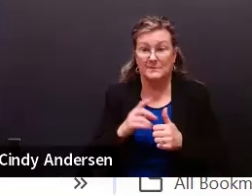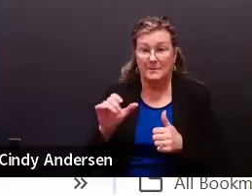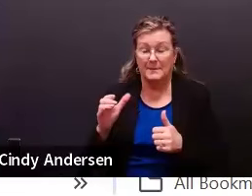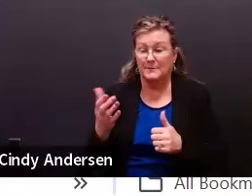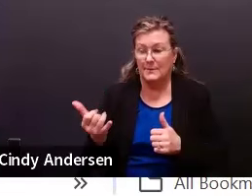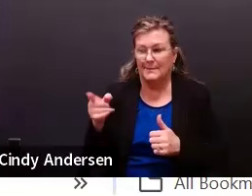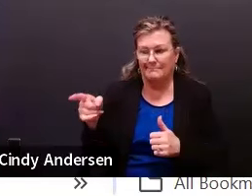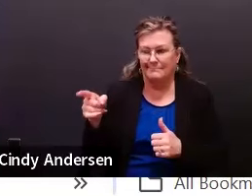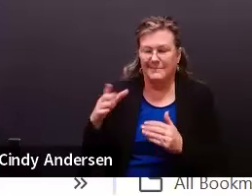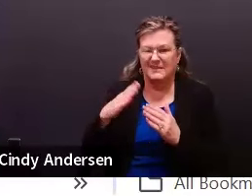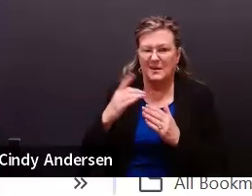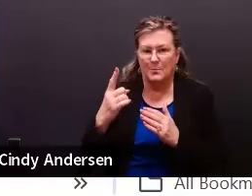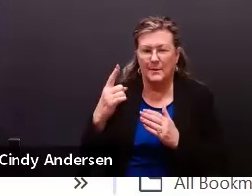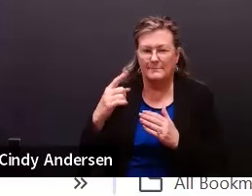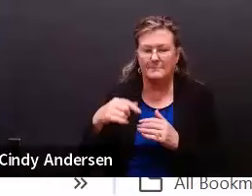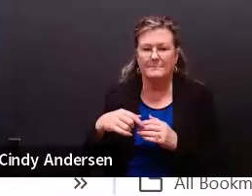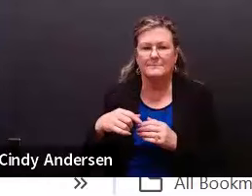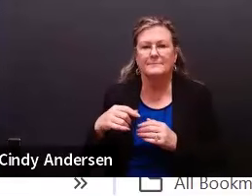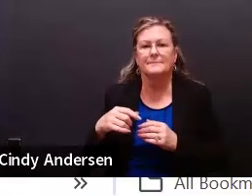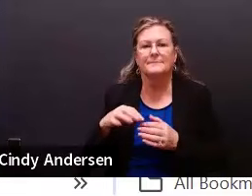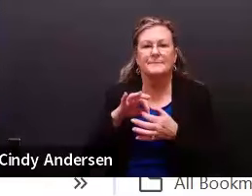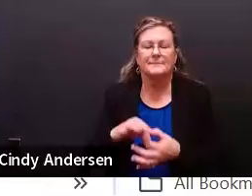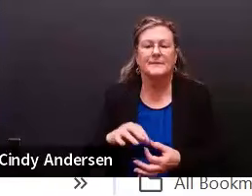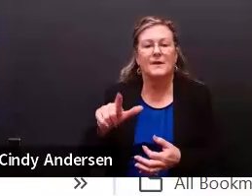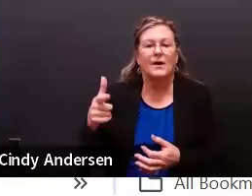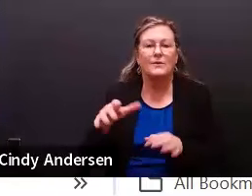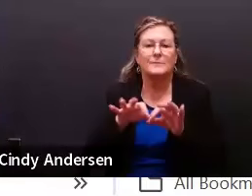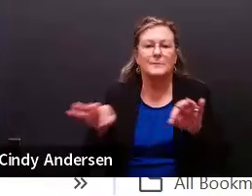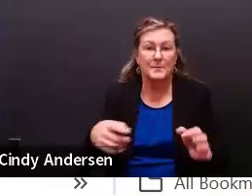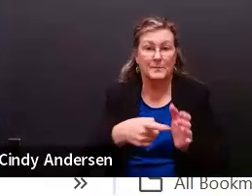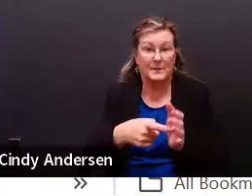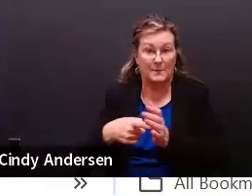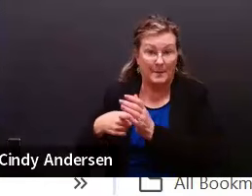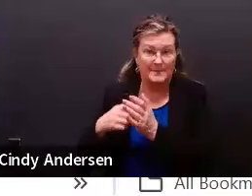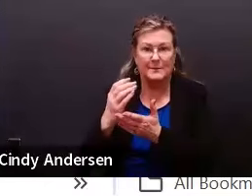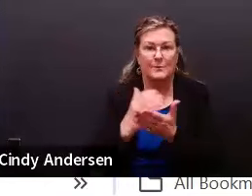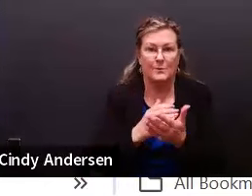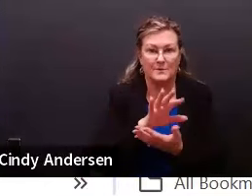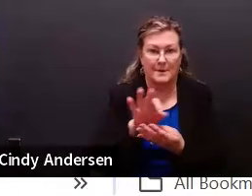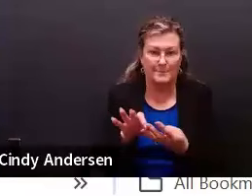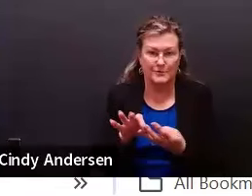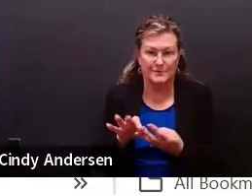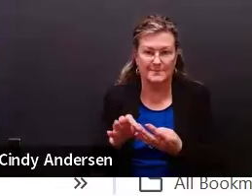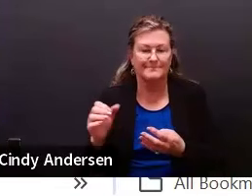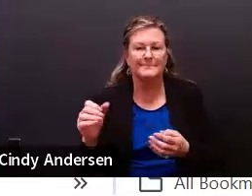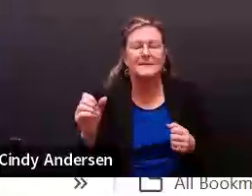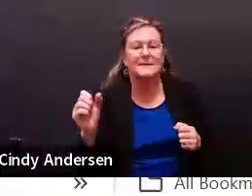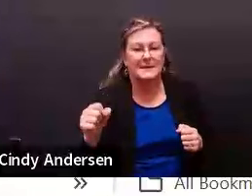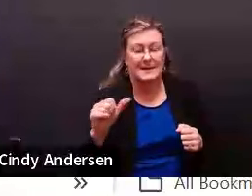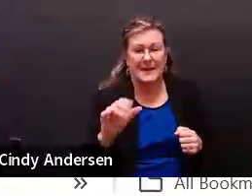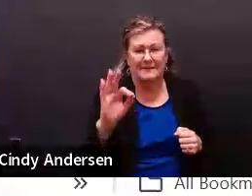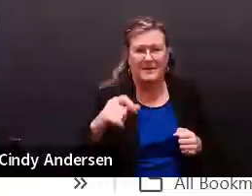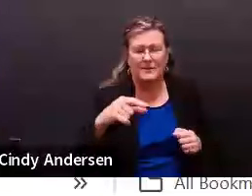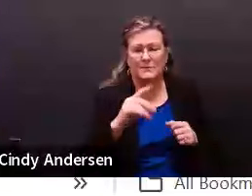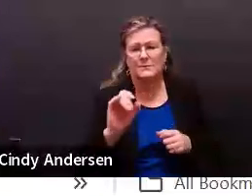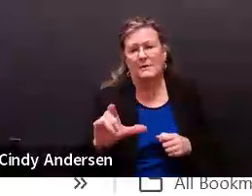is that top one that I put in about the alternate diploma requirements and course options. Yes. And that FAQ document, like I